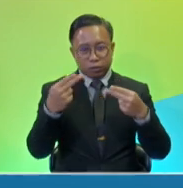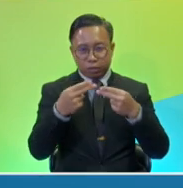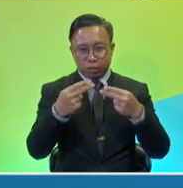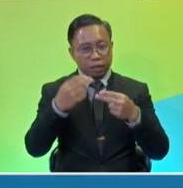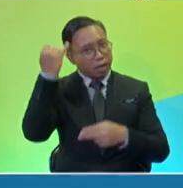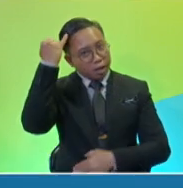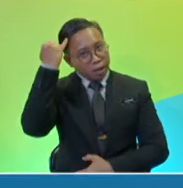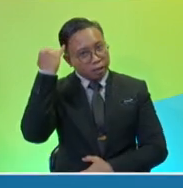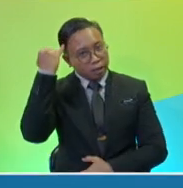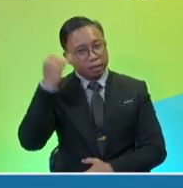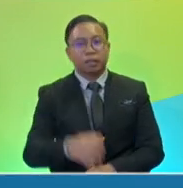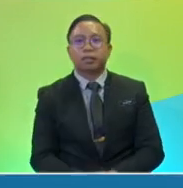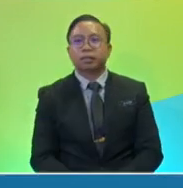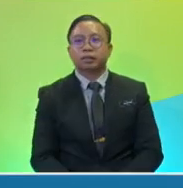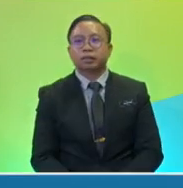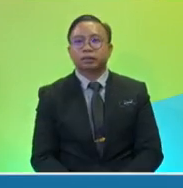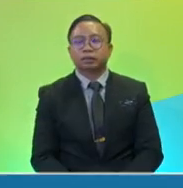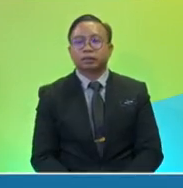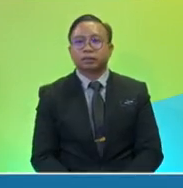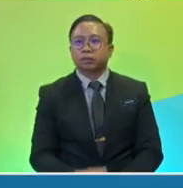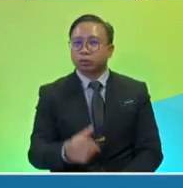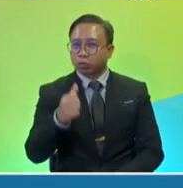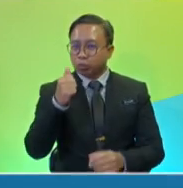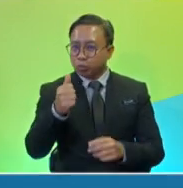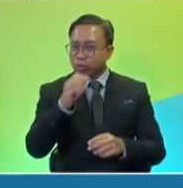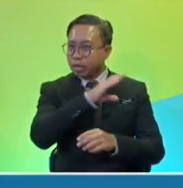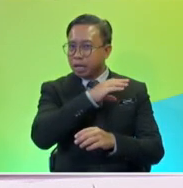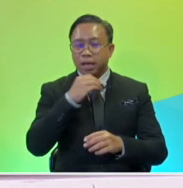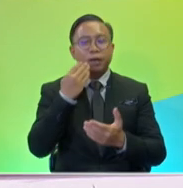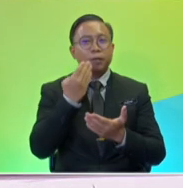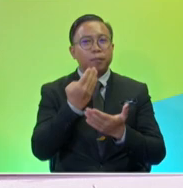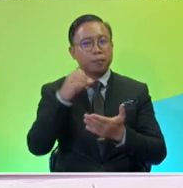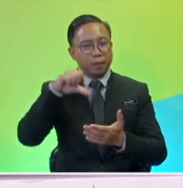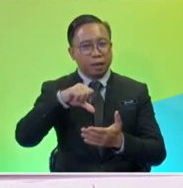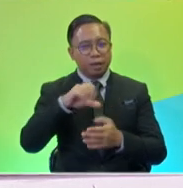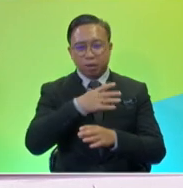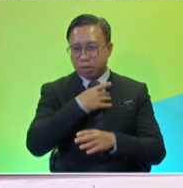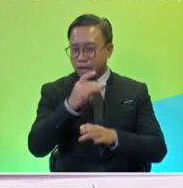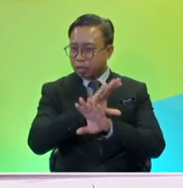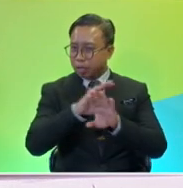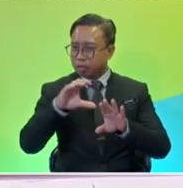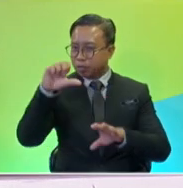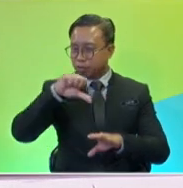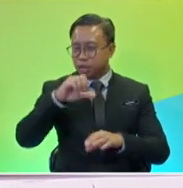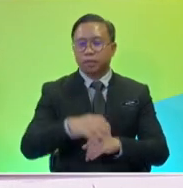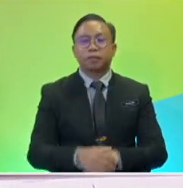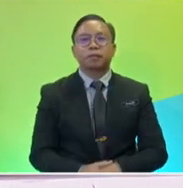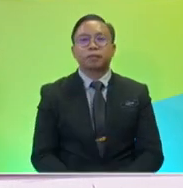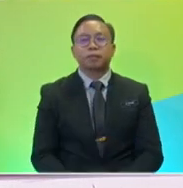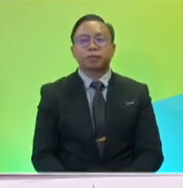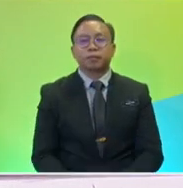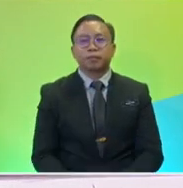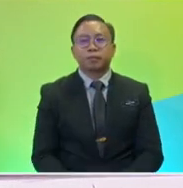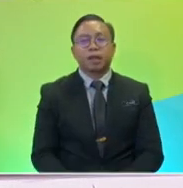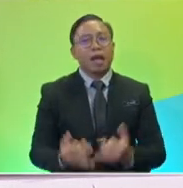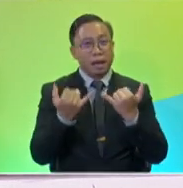that contrast. That means something that is good and bad, like and dislikes. So that is contrast. Mm. Right? Okay,